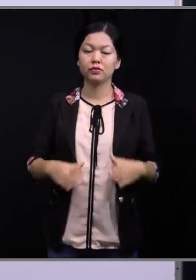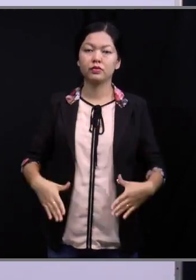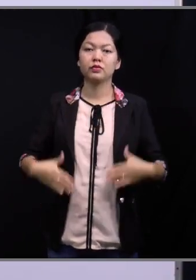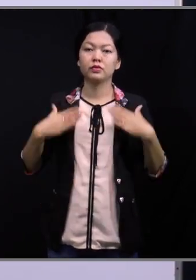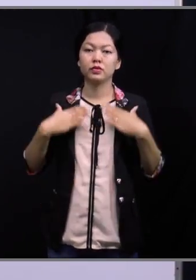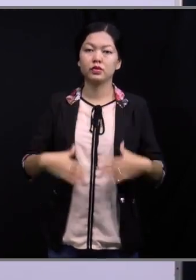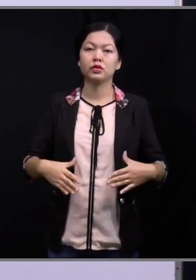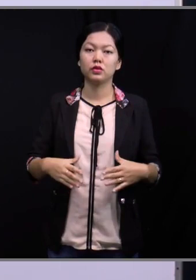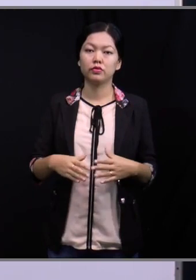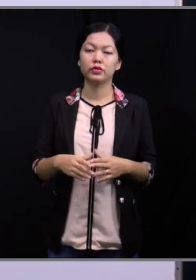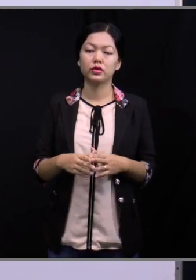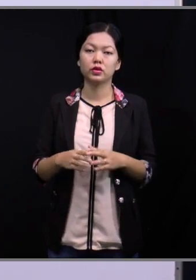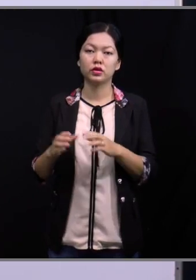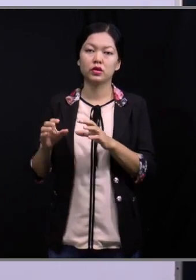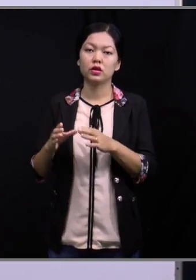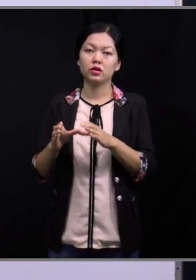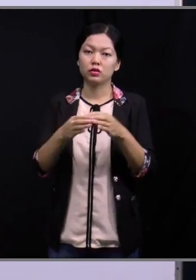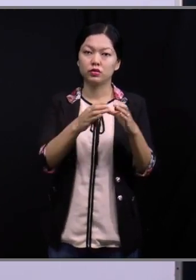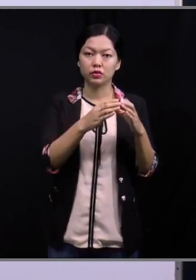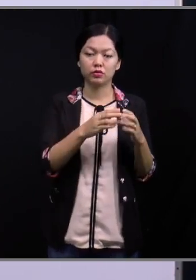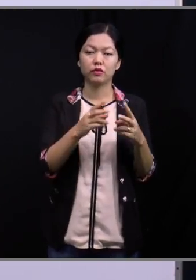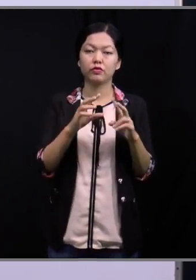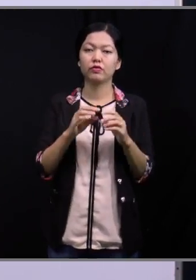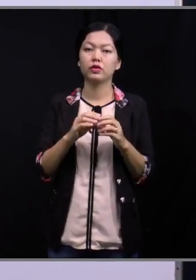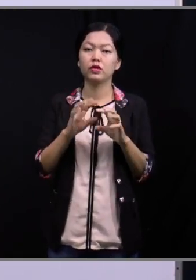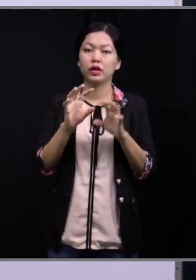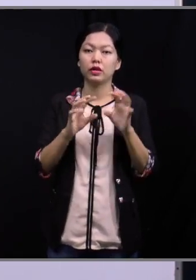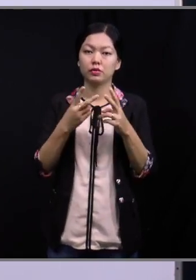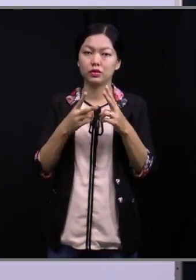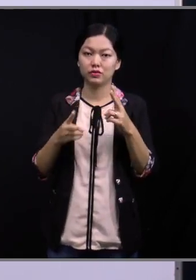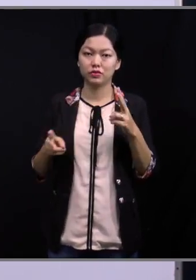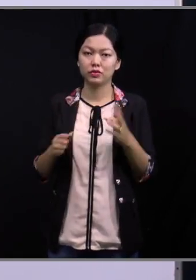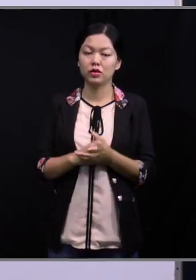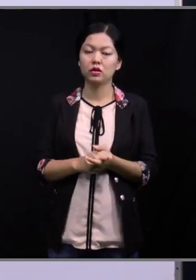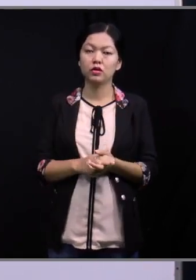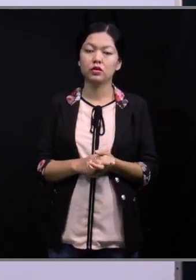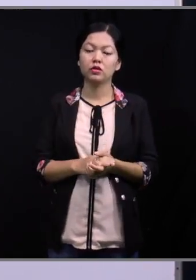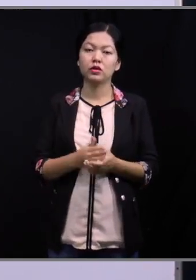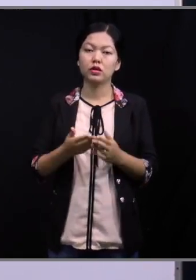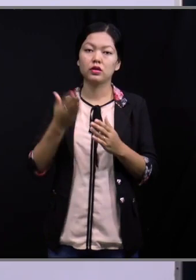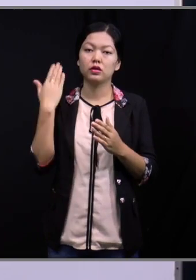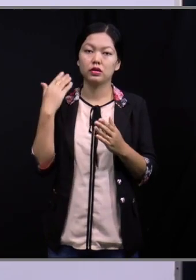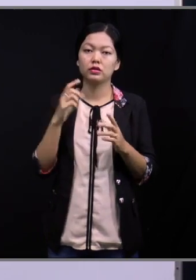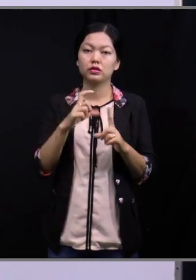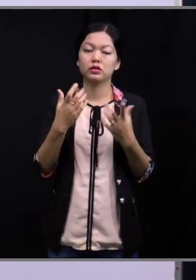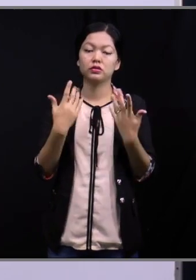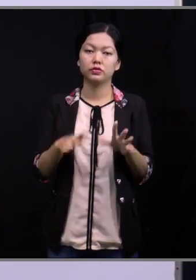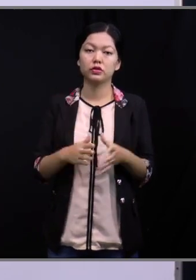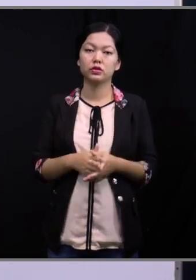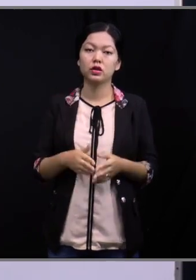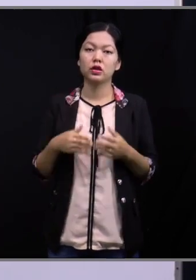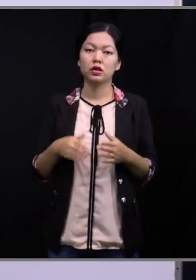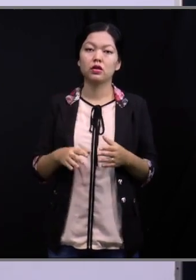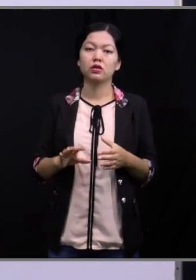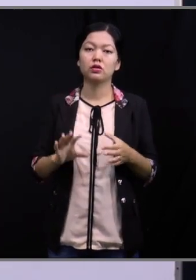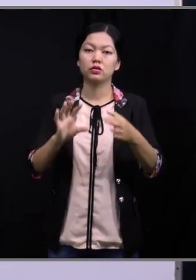mean by identification, what is taxonomy, and what is classification. So these are certain things we have discussed in the last class. And in continuation